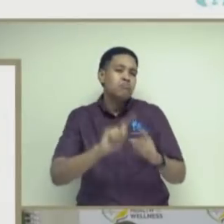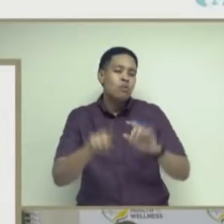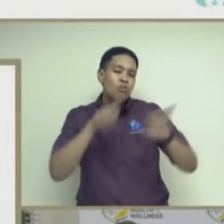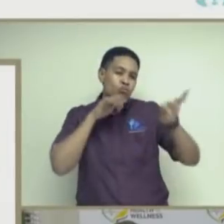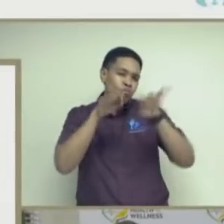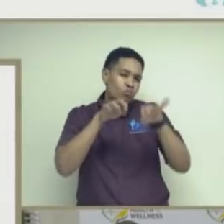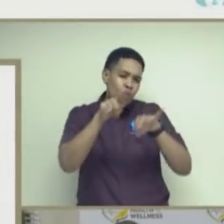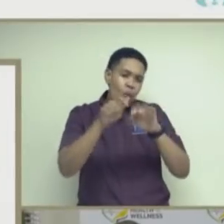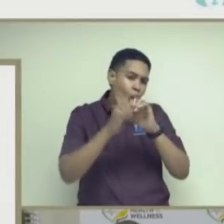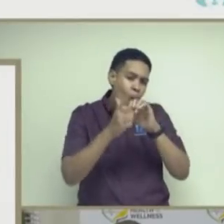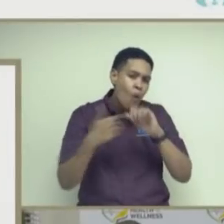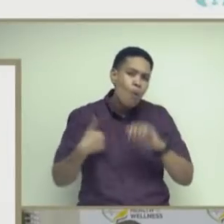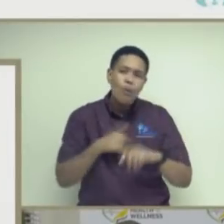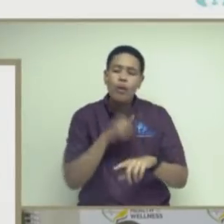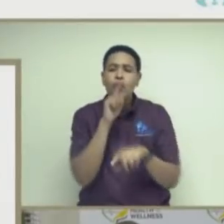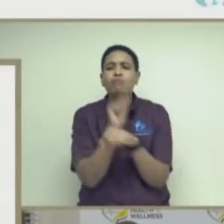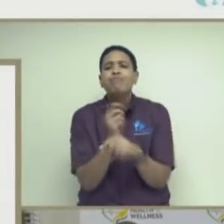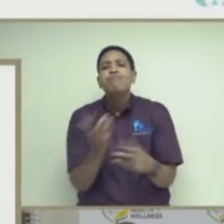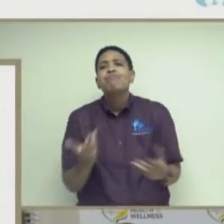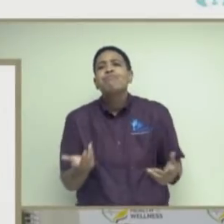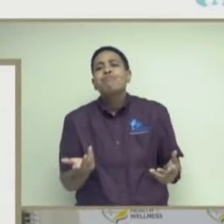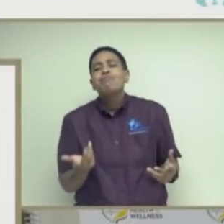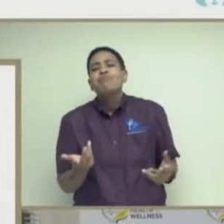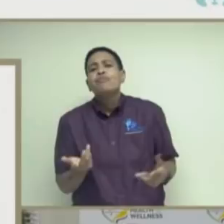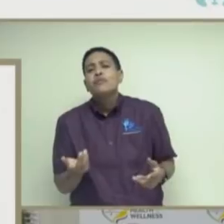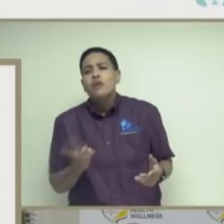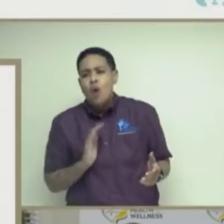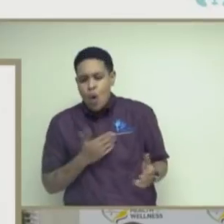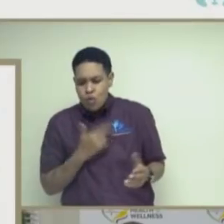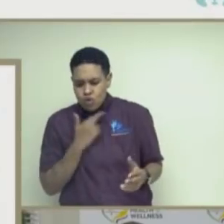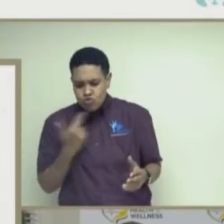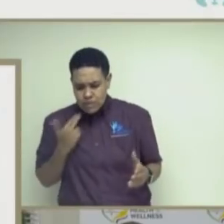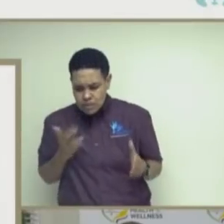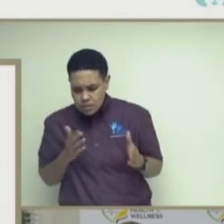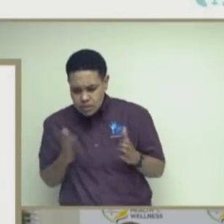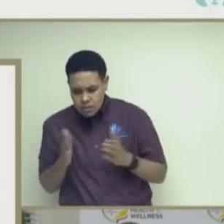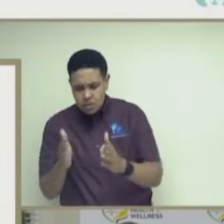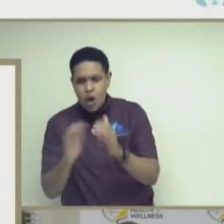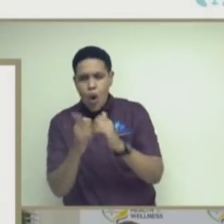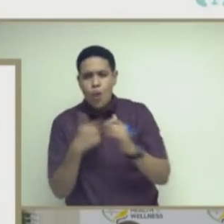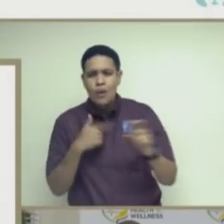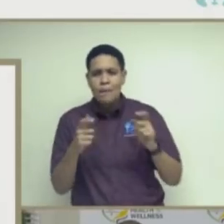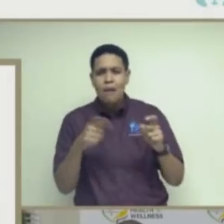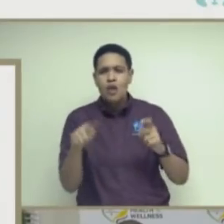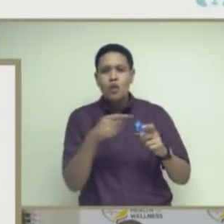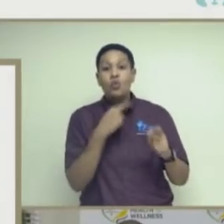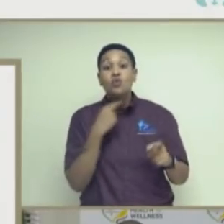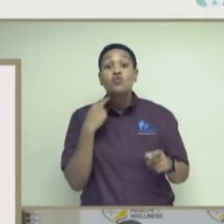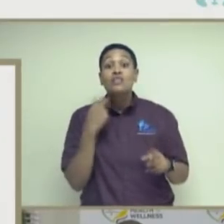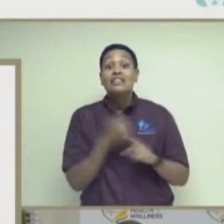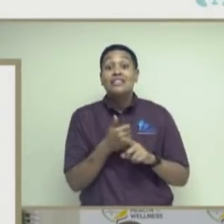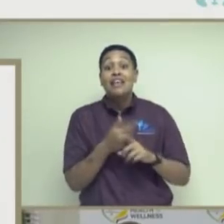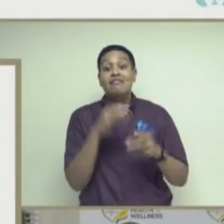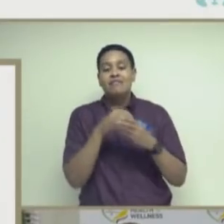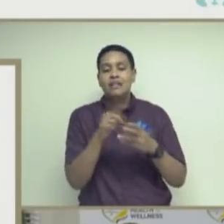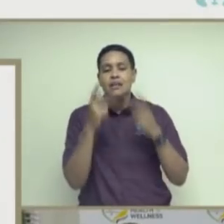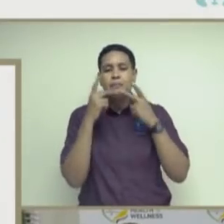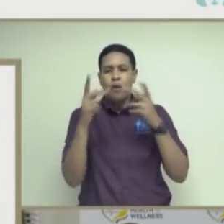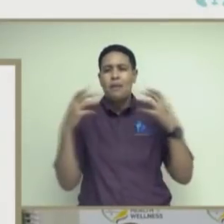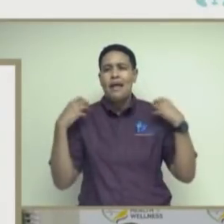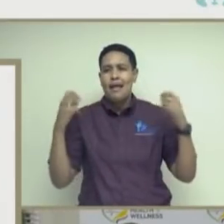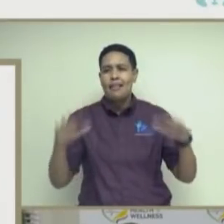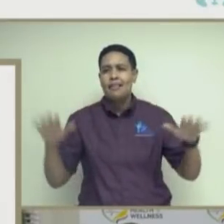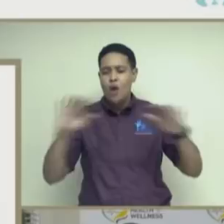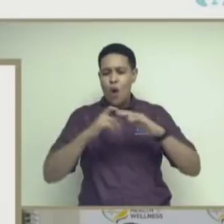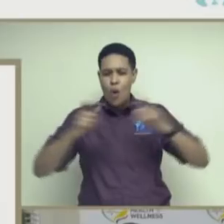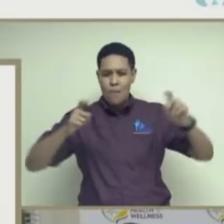to you how we are charting our risk and how we are seeking to manage those risks within the public health